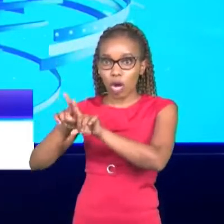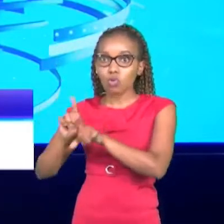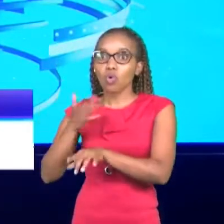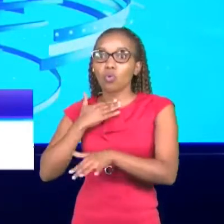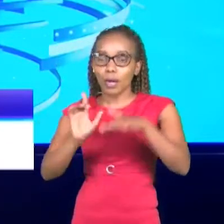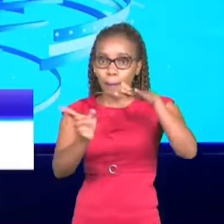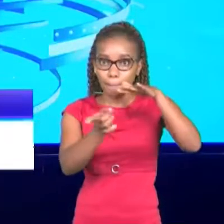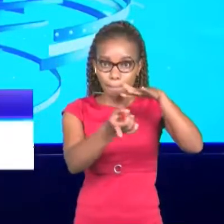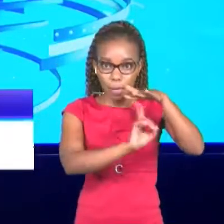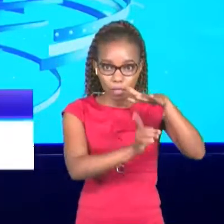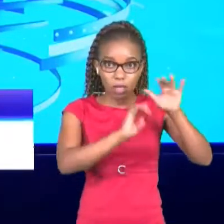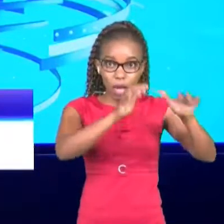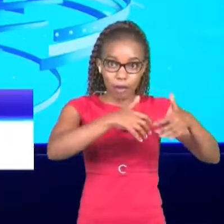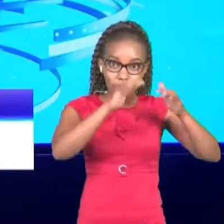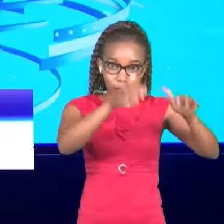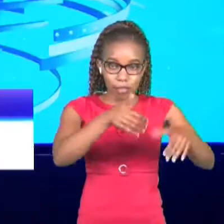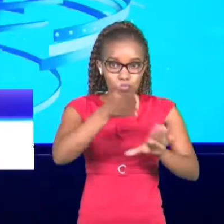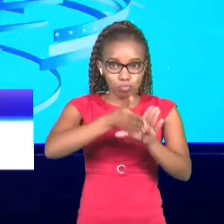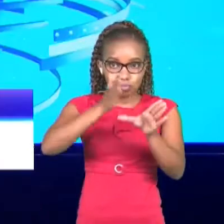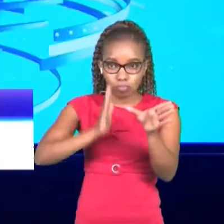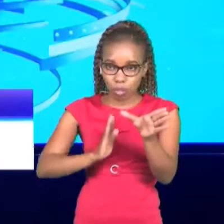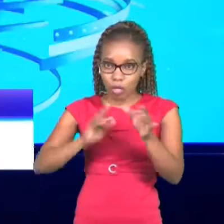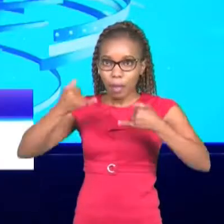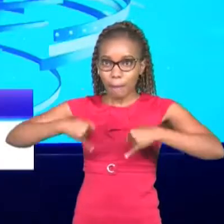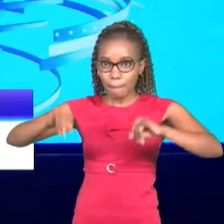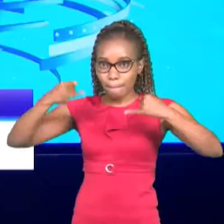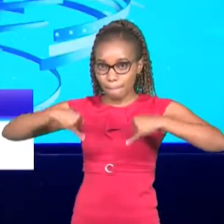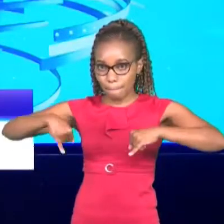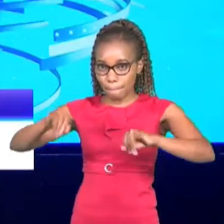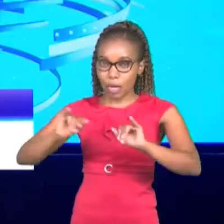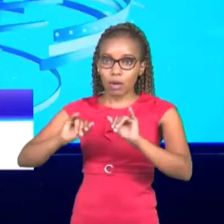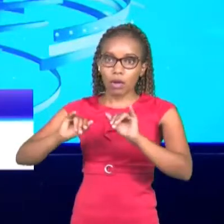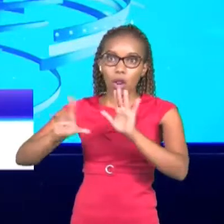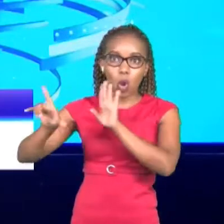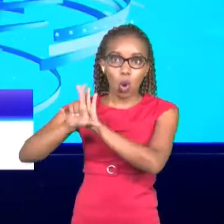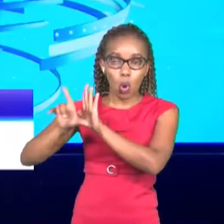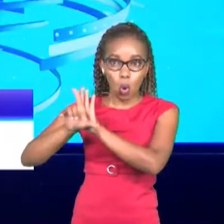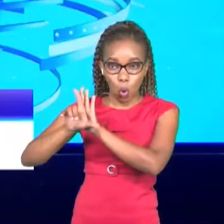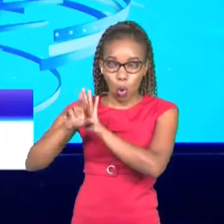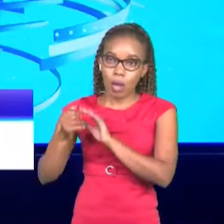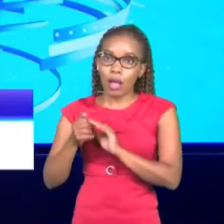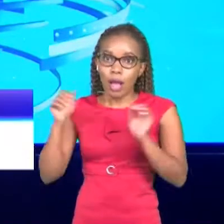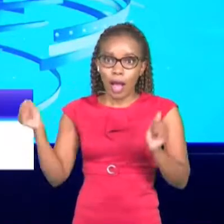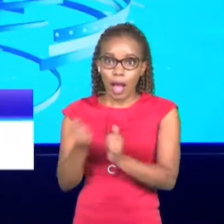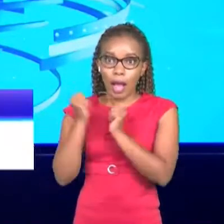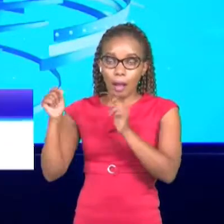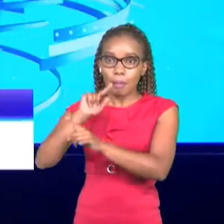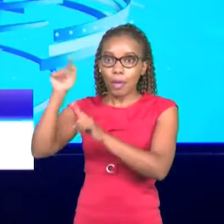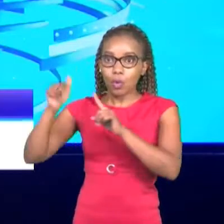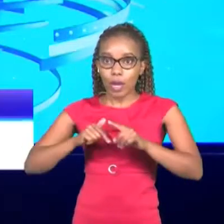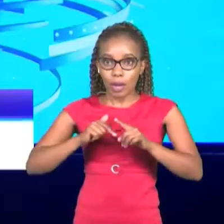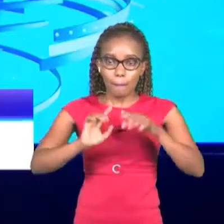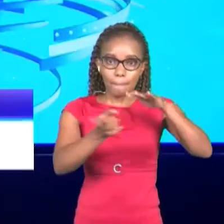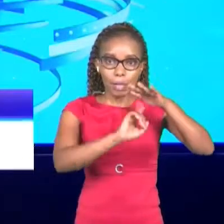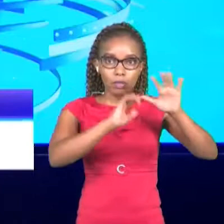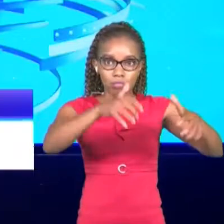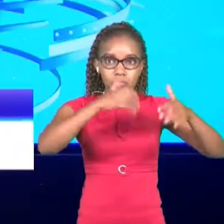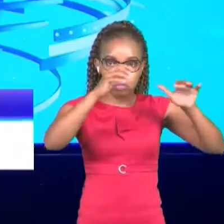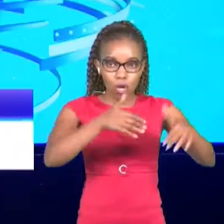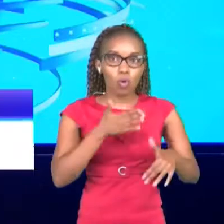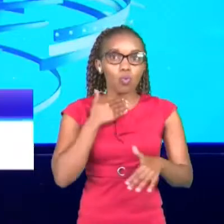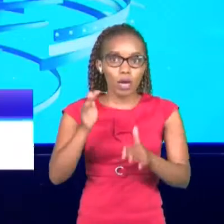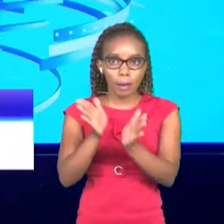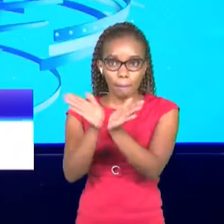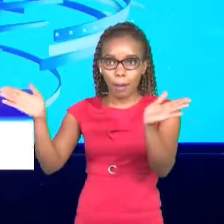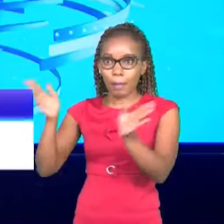of Agriculture to withdraw the implementation of the regulations. This comes as the Ministry of Agriculture calls for public